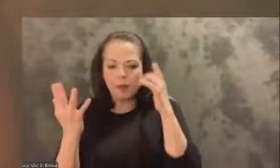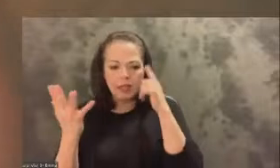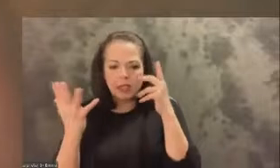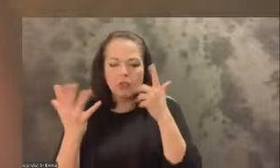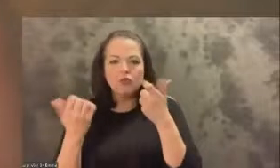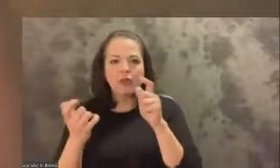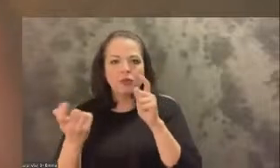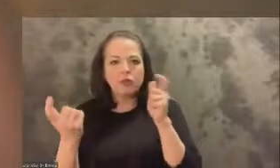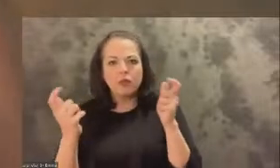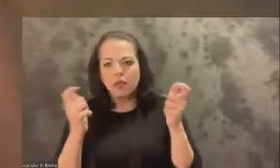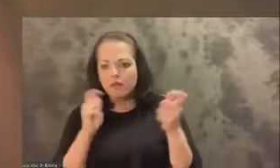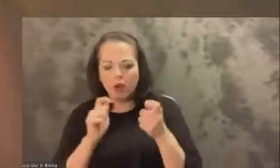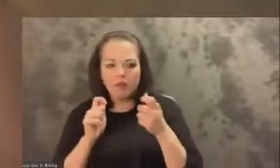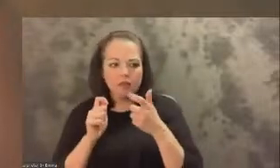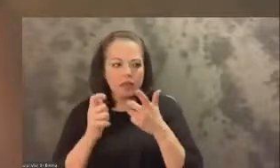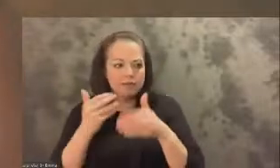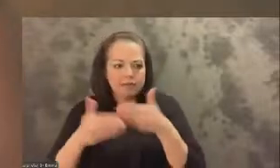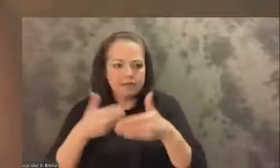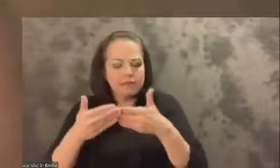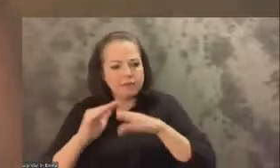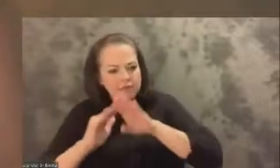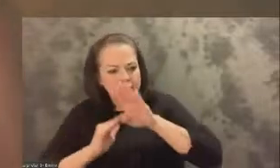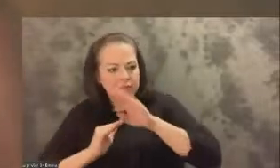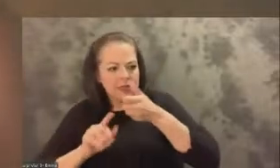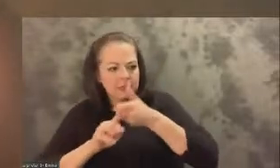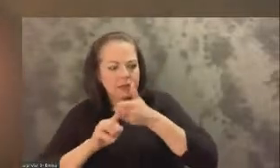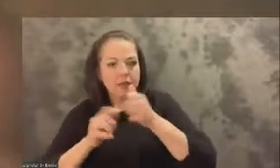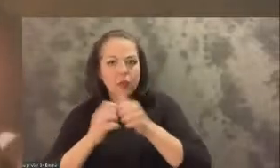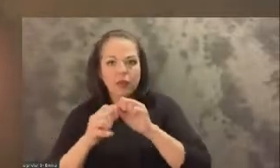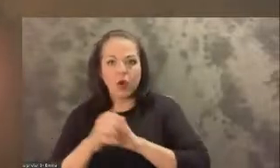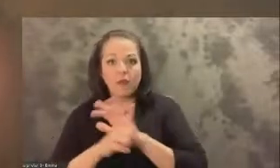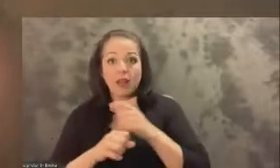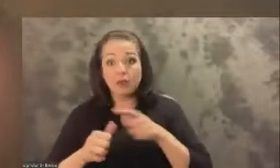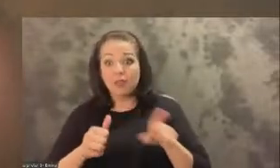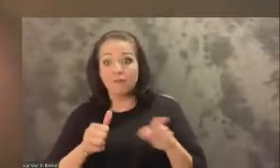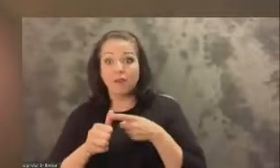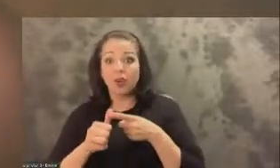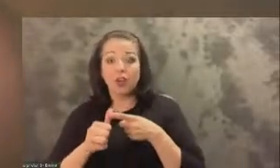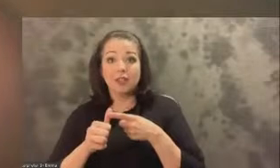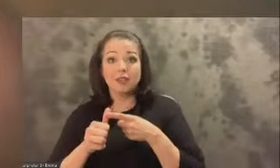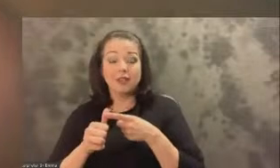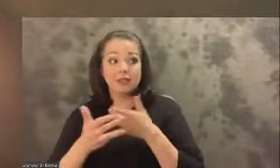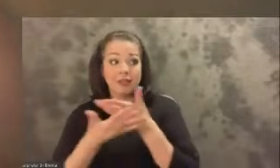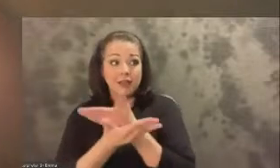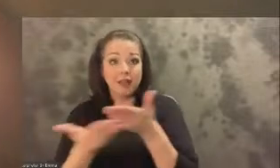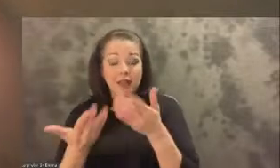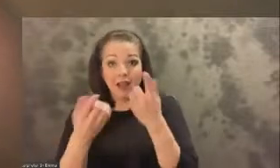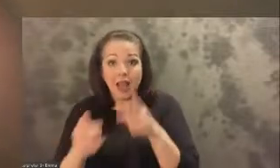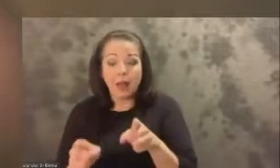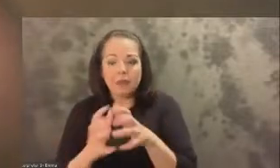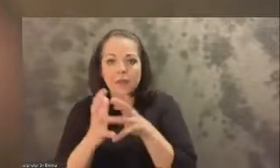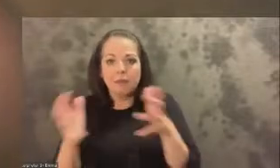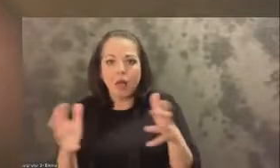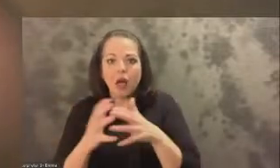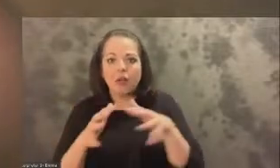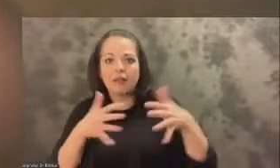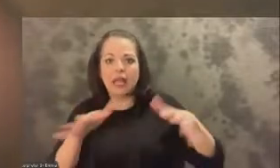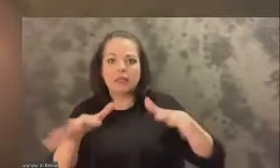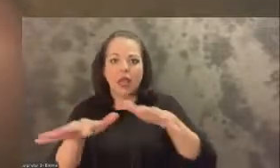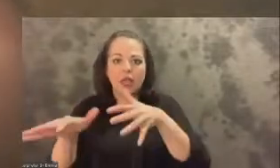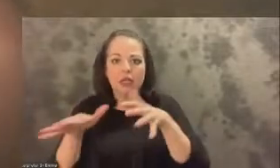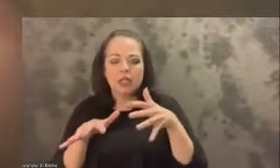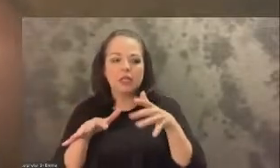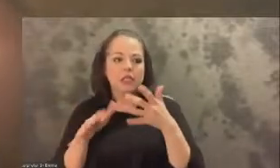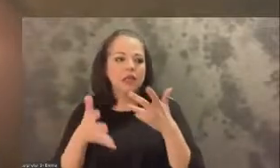with COVID, and I was one of the first ones on the front line. That brings just so much anxiety and